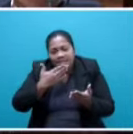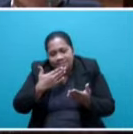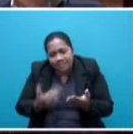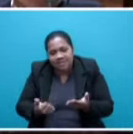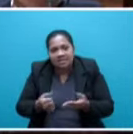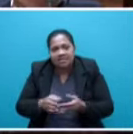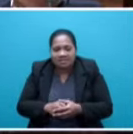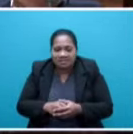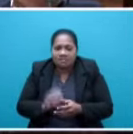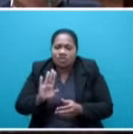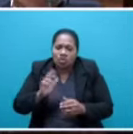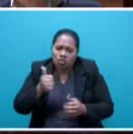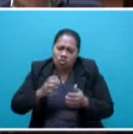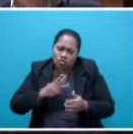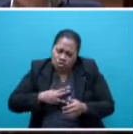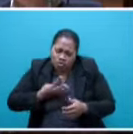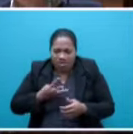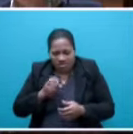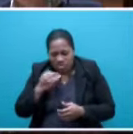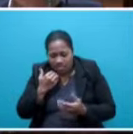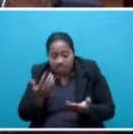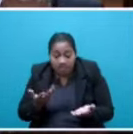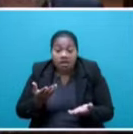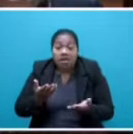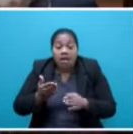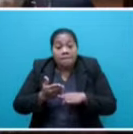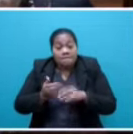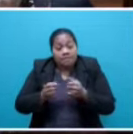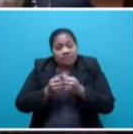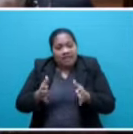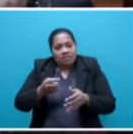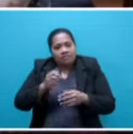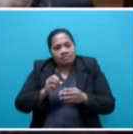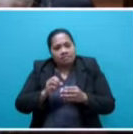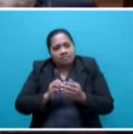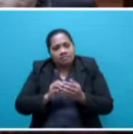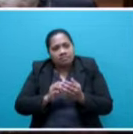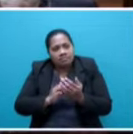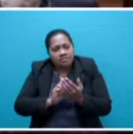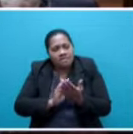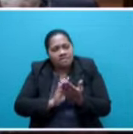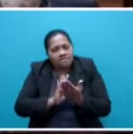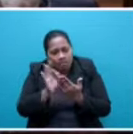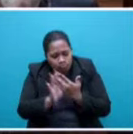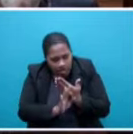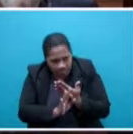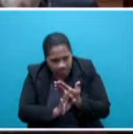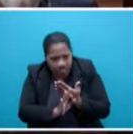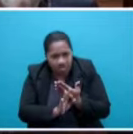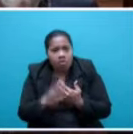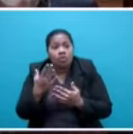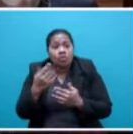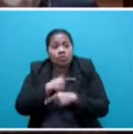much, to the week beginning the 3rd of February till the end of that week, Mr. Speaker, sir. We have a